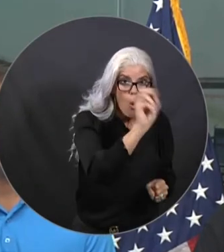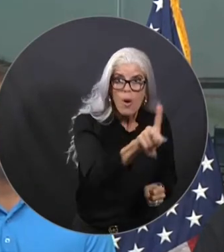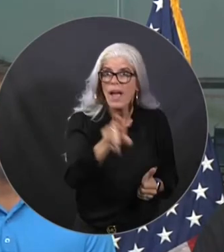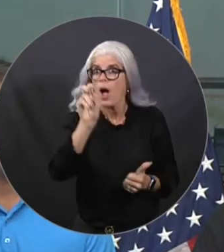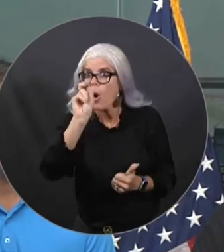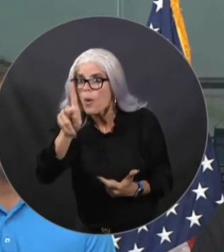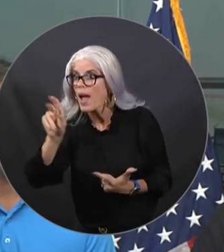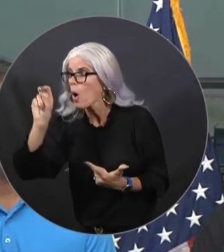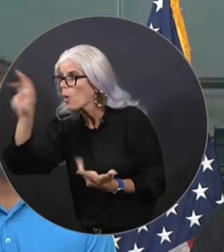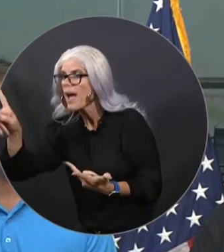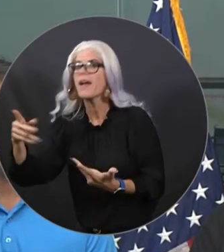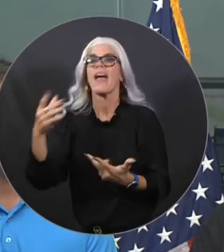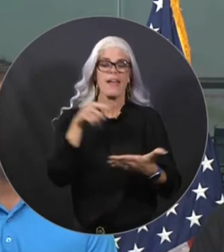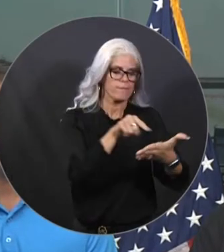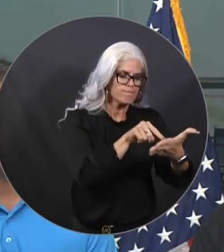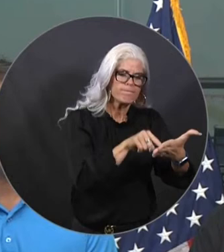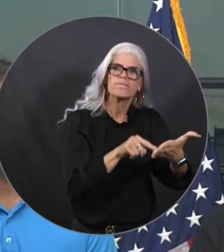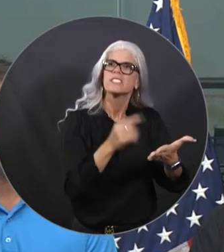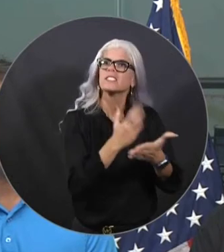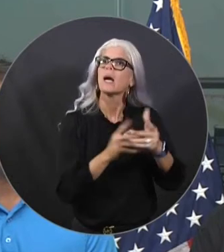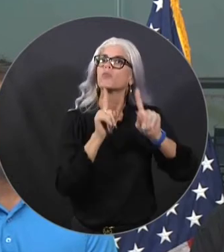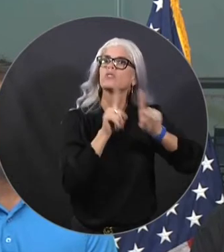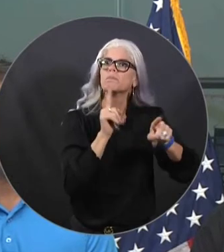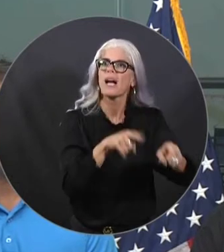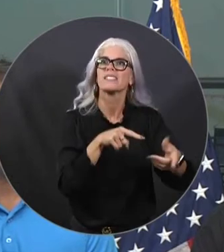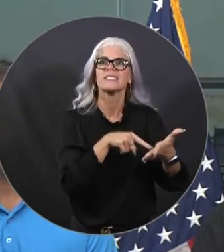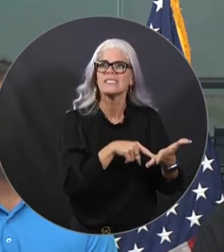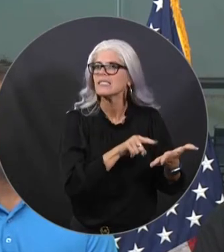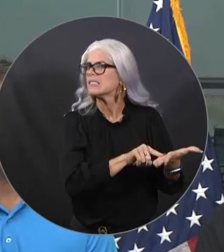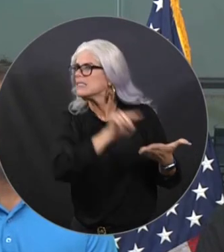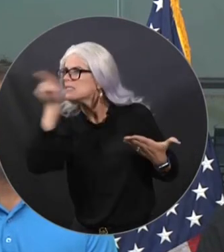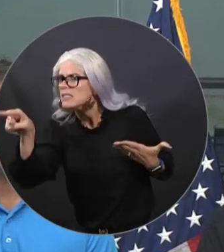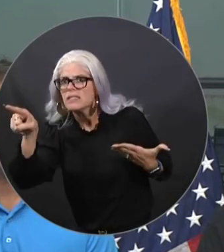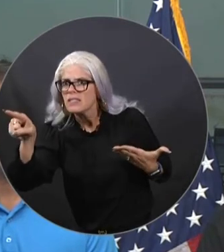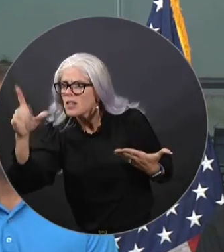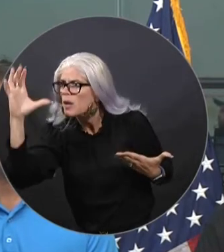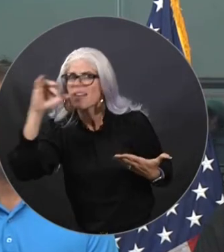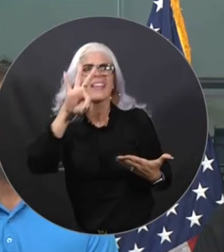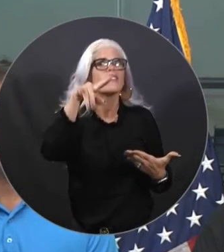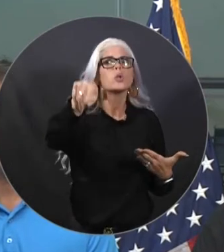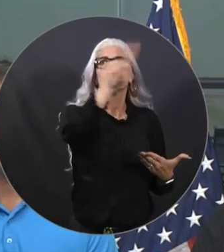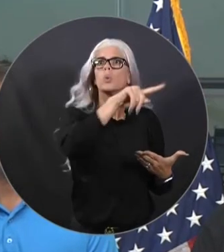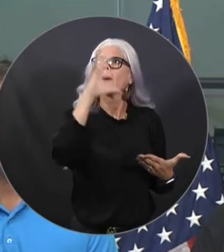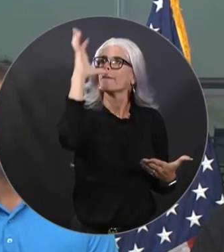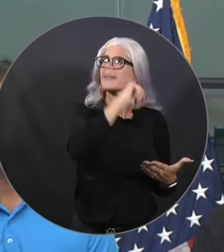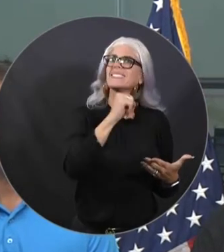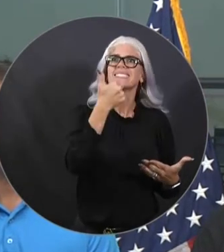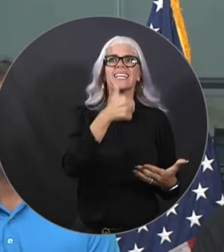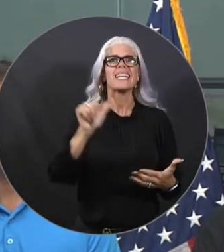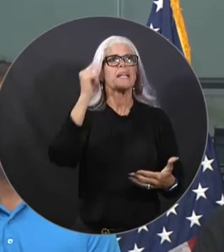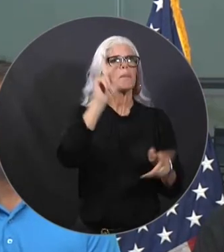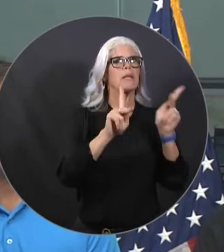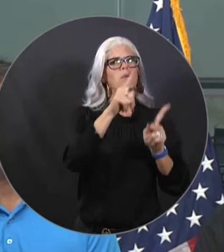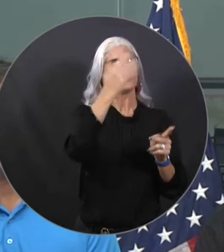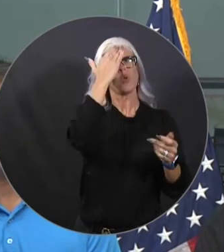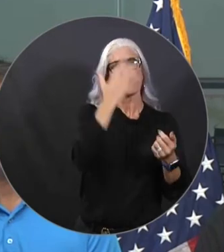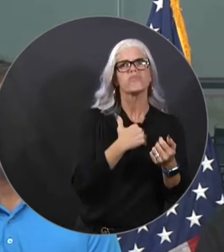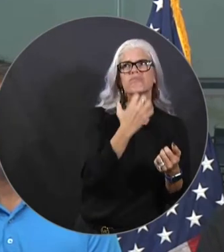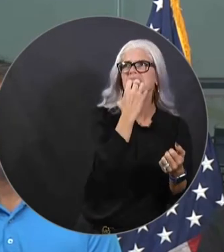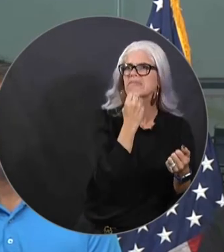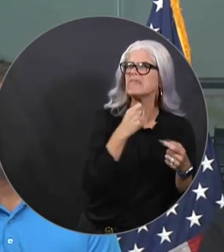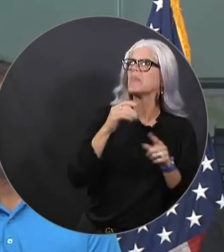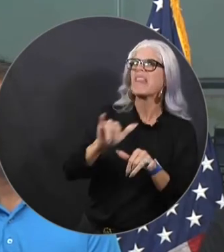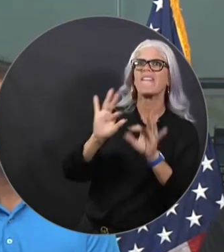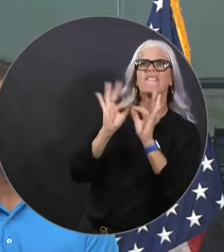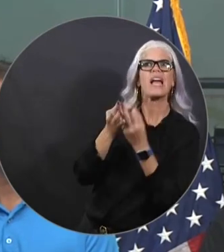ones. There will, of course, be many more rescues that are added to the tiller. Now, we absolutely expect to